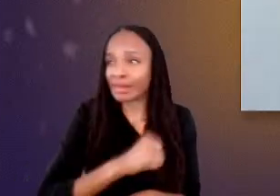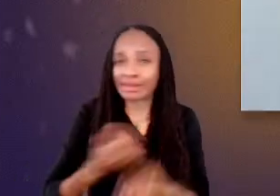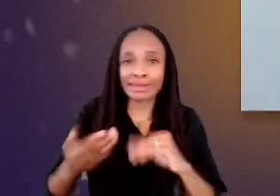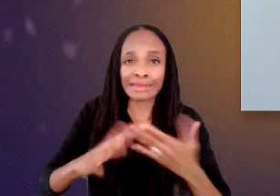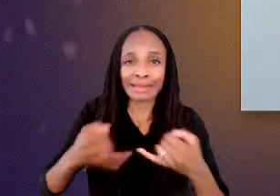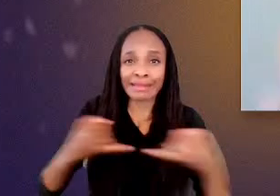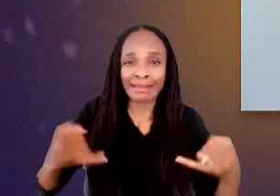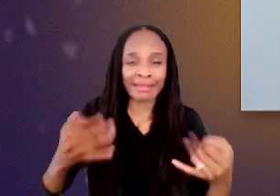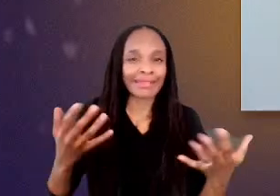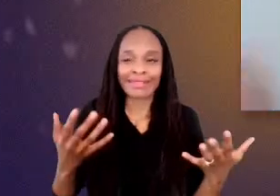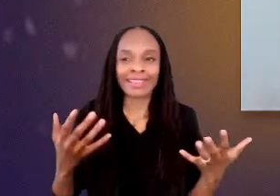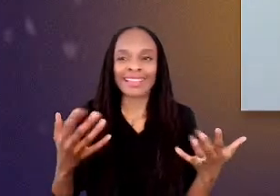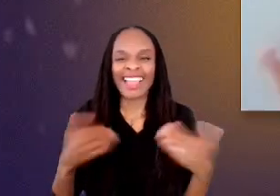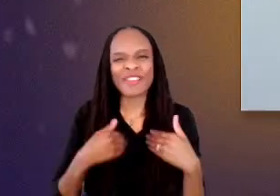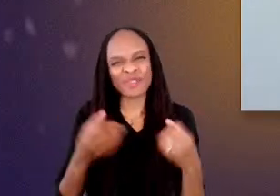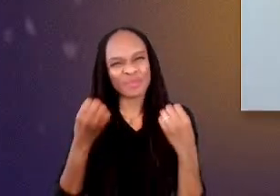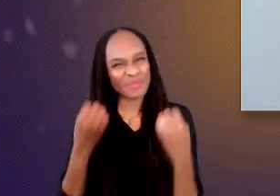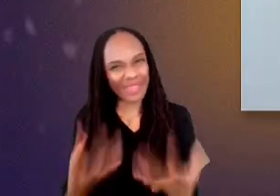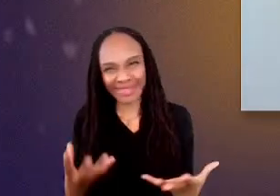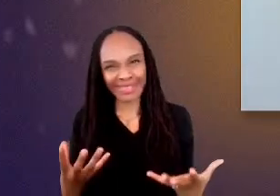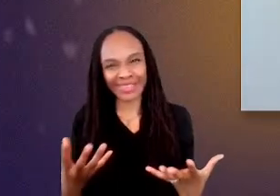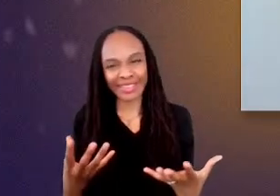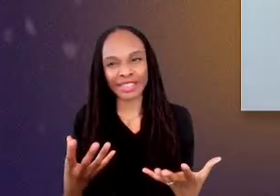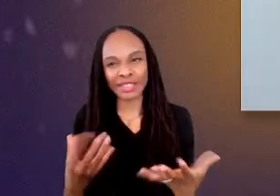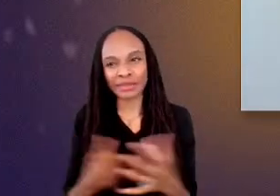existed. There's so much,